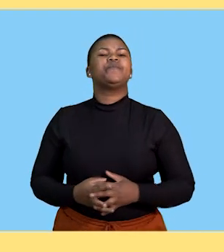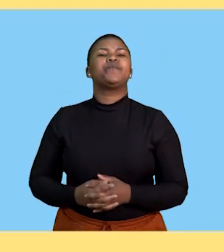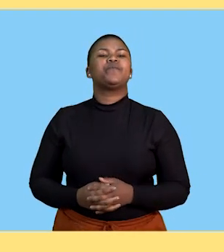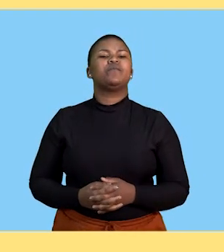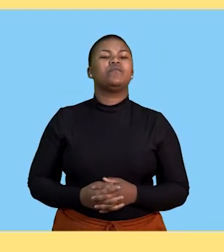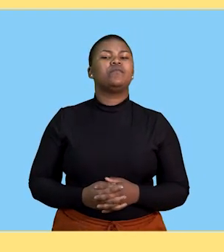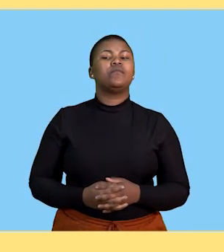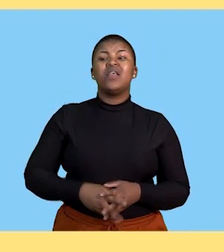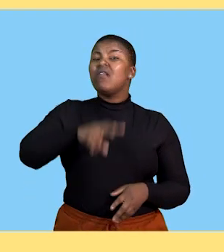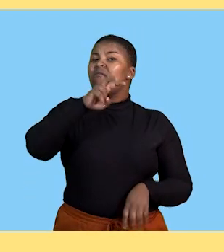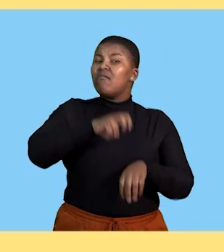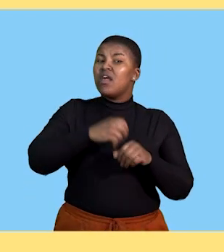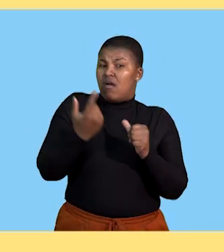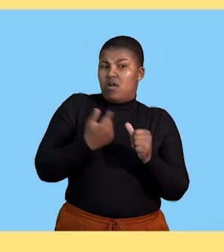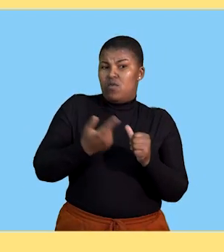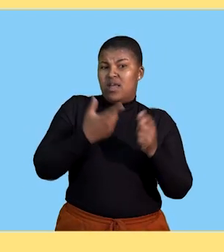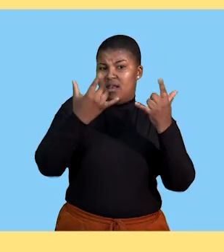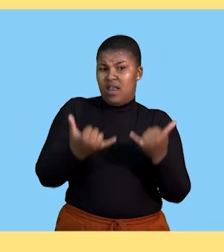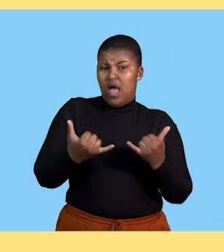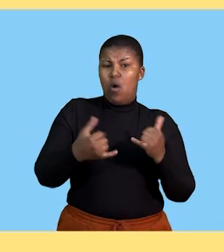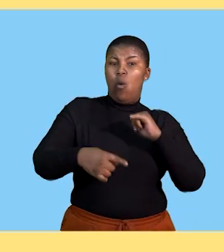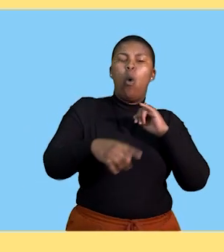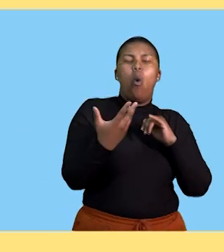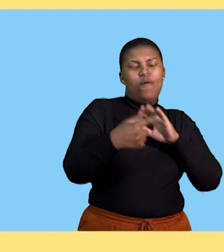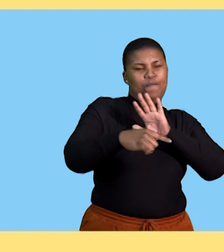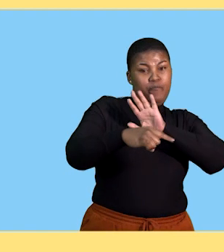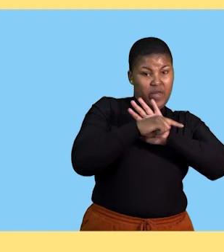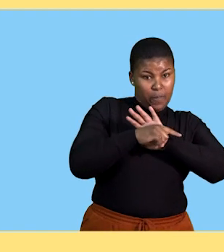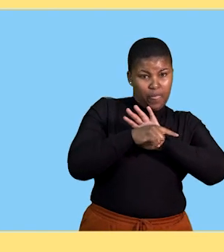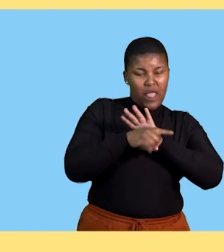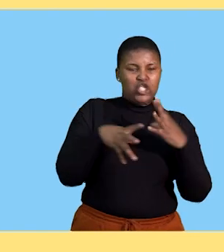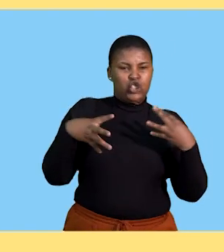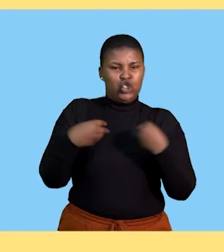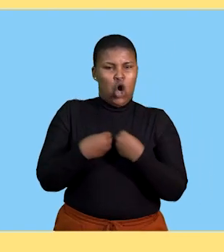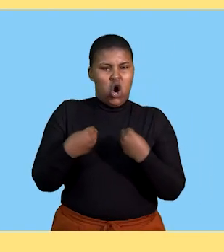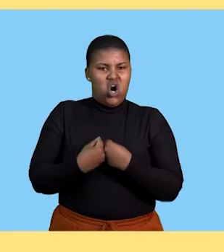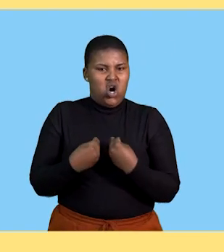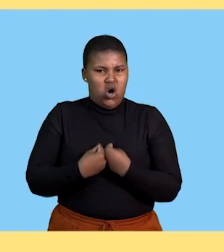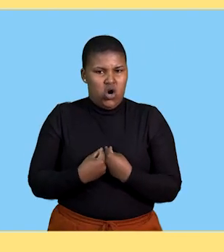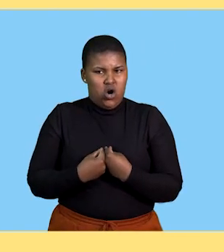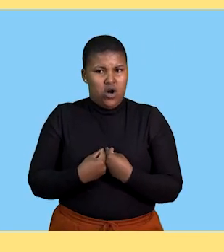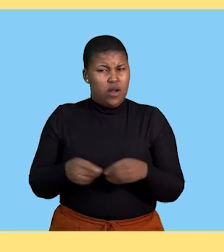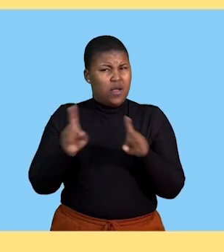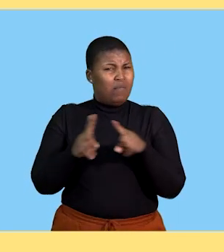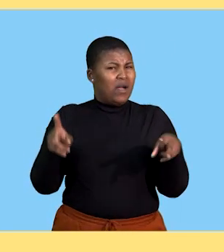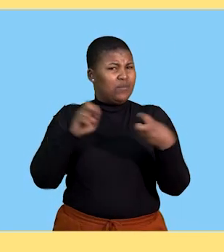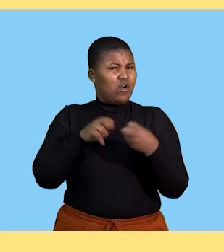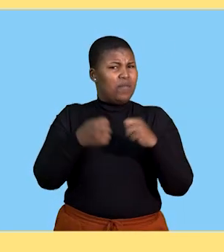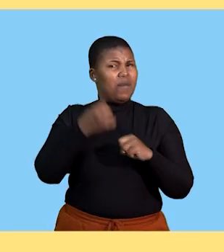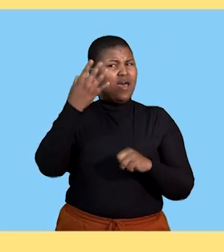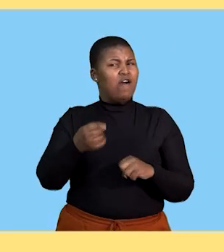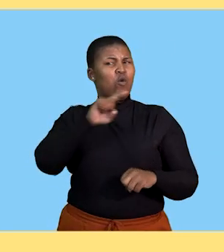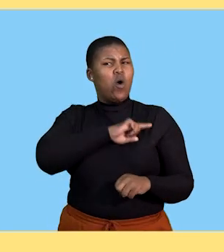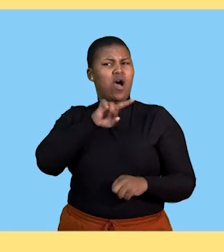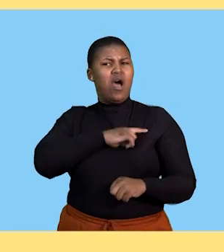73,648. Now we need to subtract rather our stock. But here we have a problem now.